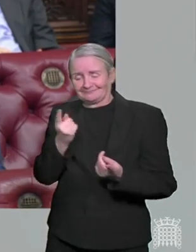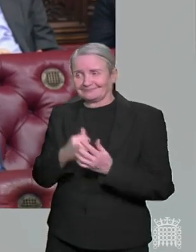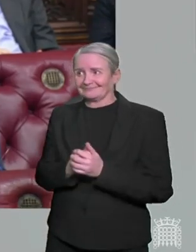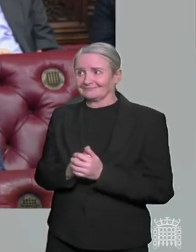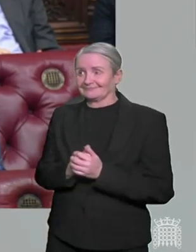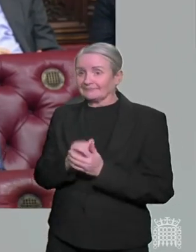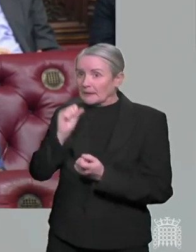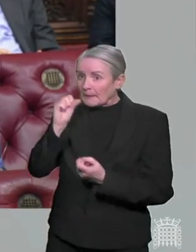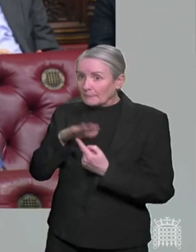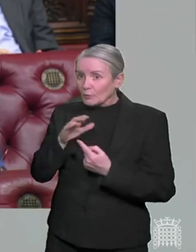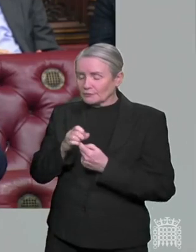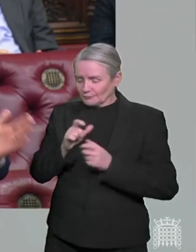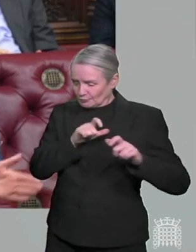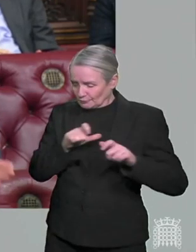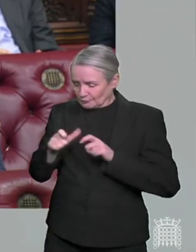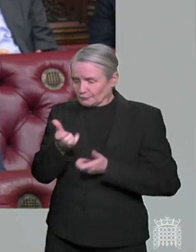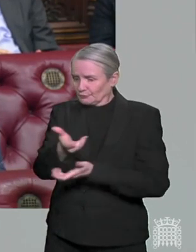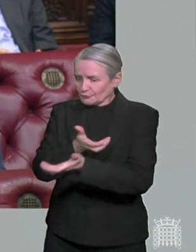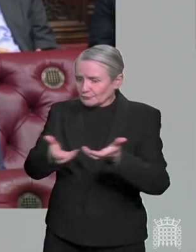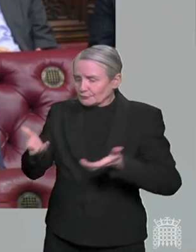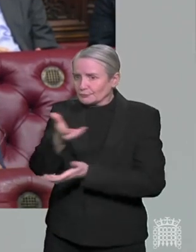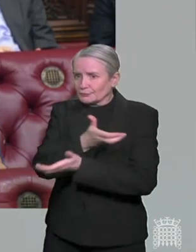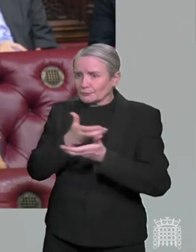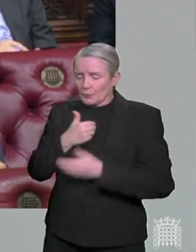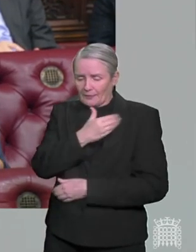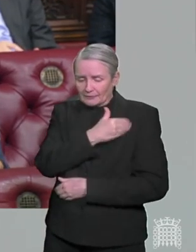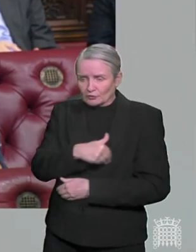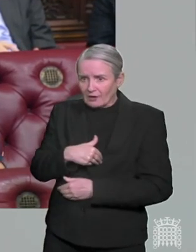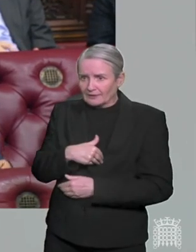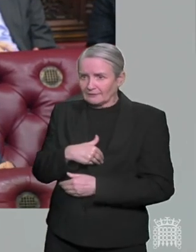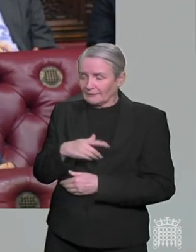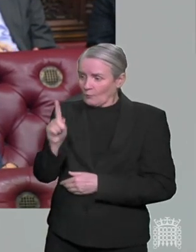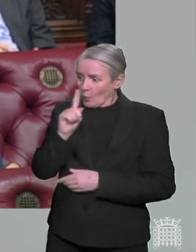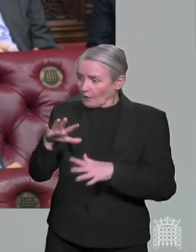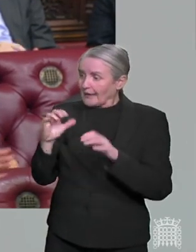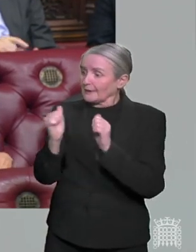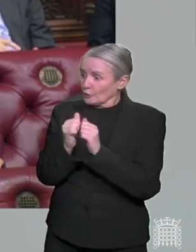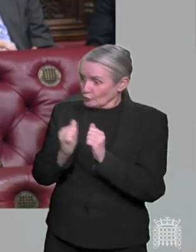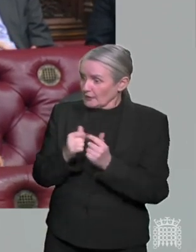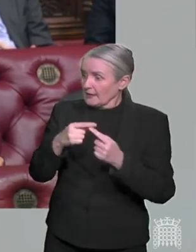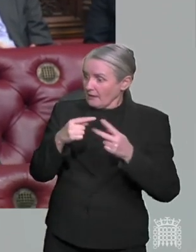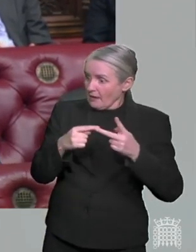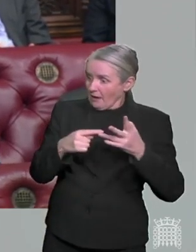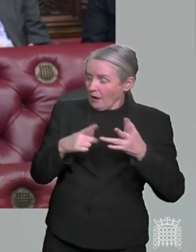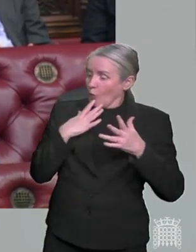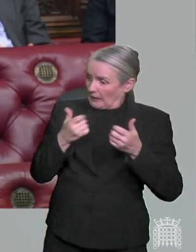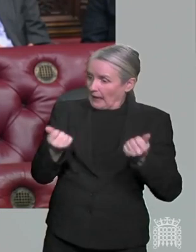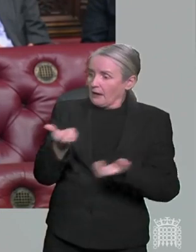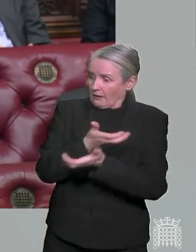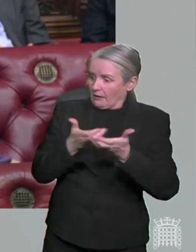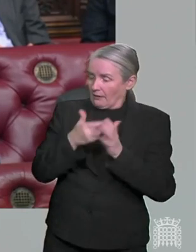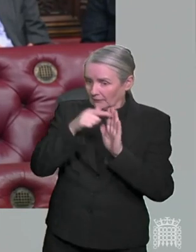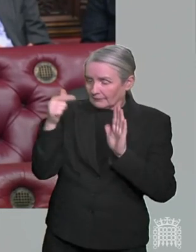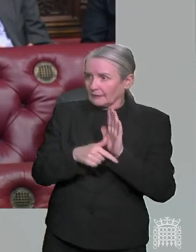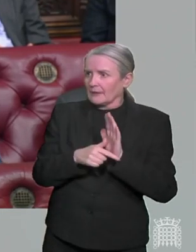with China and find as many areas and expand on as many areas of agreement as possible? But isn't it in all this discussion possible to focus